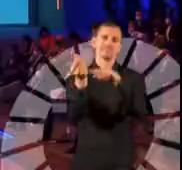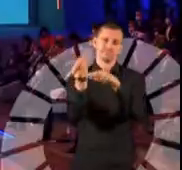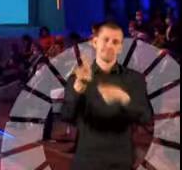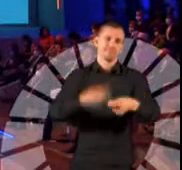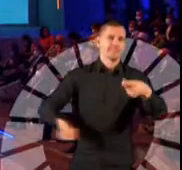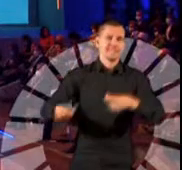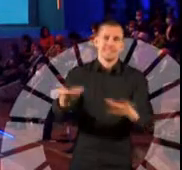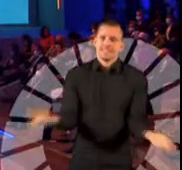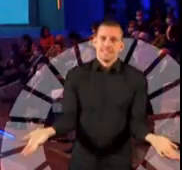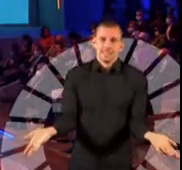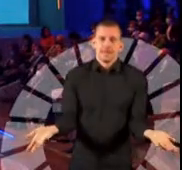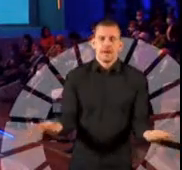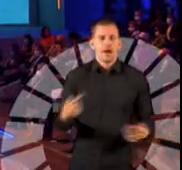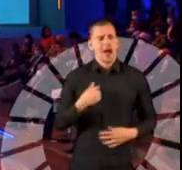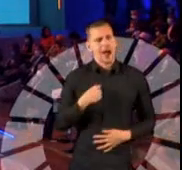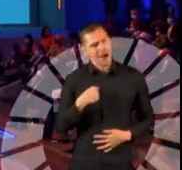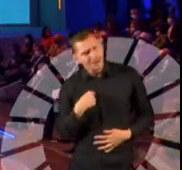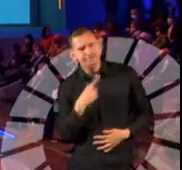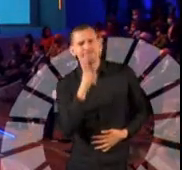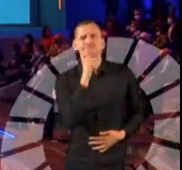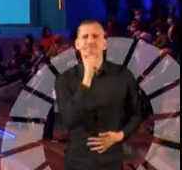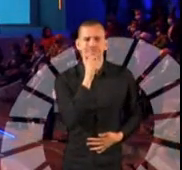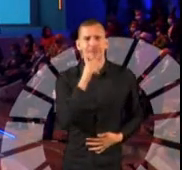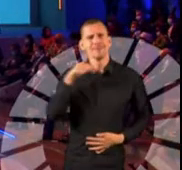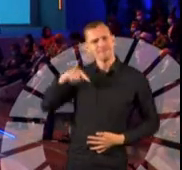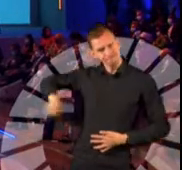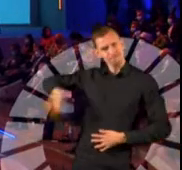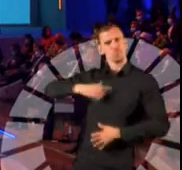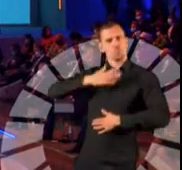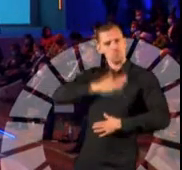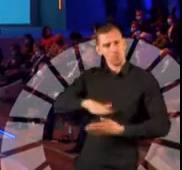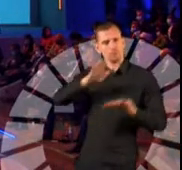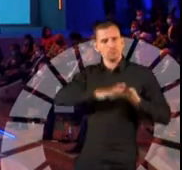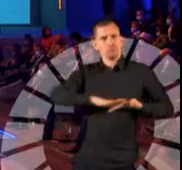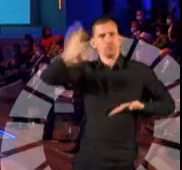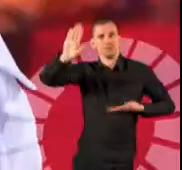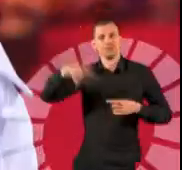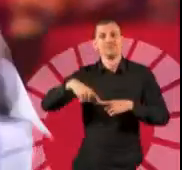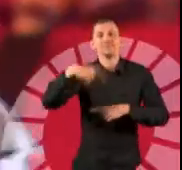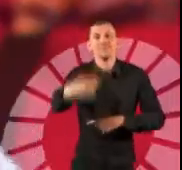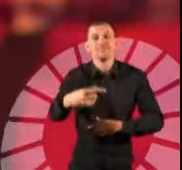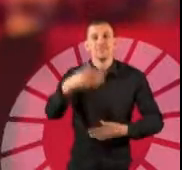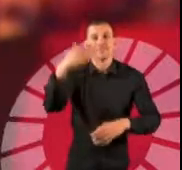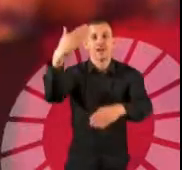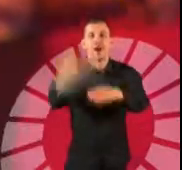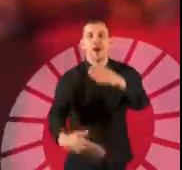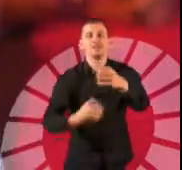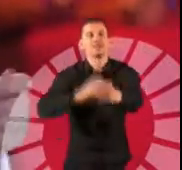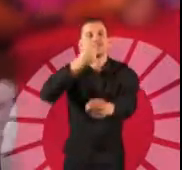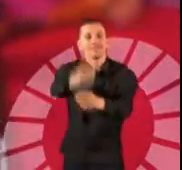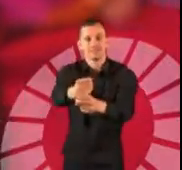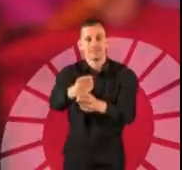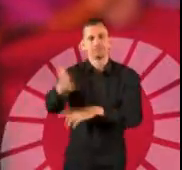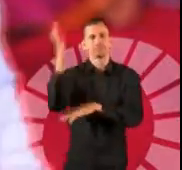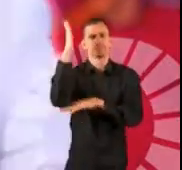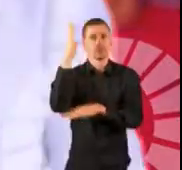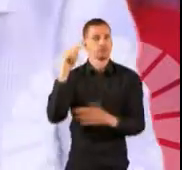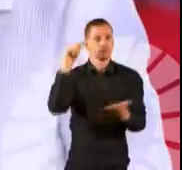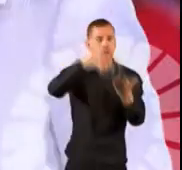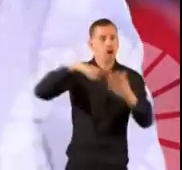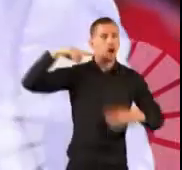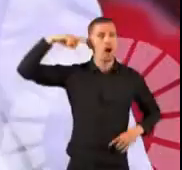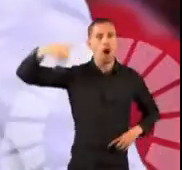by Prime Minister Johnson and President Kenyatta, we are going to be seeking to raise at least $5 billion for